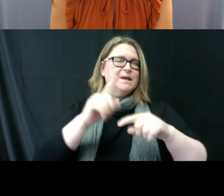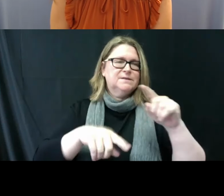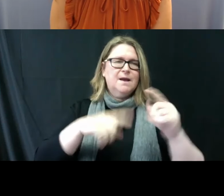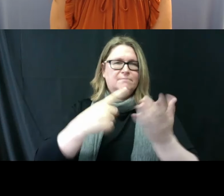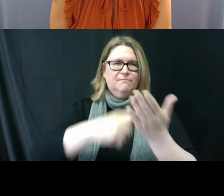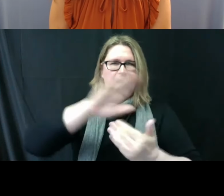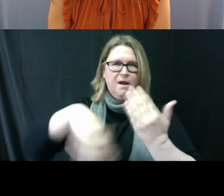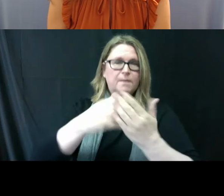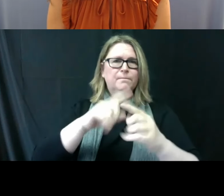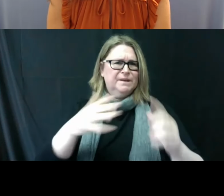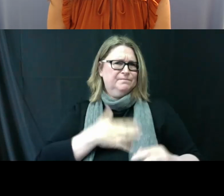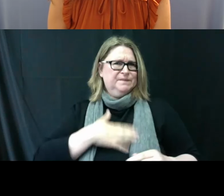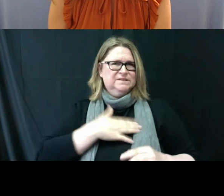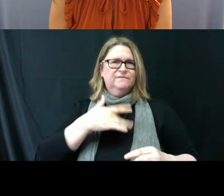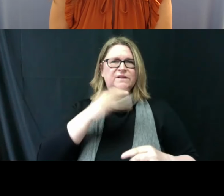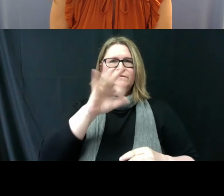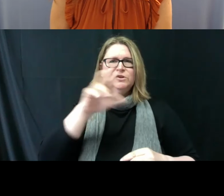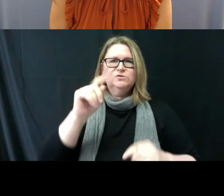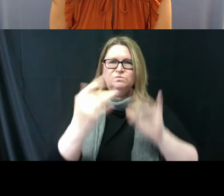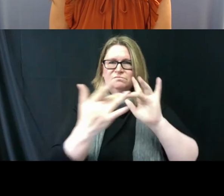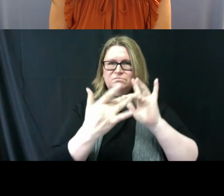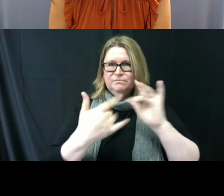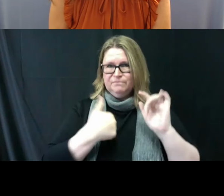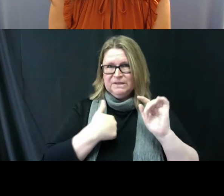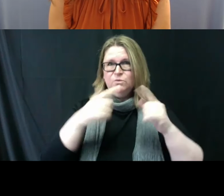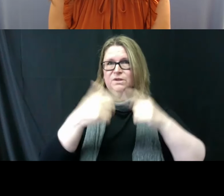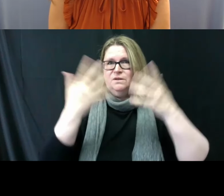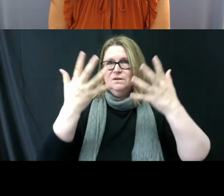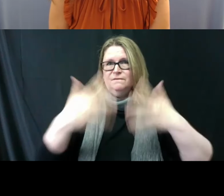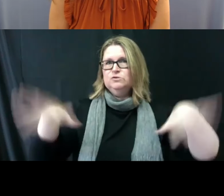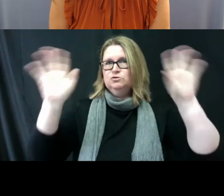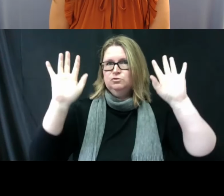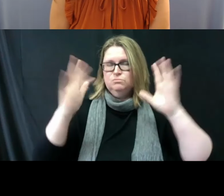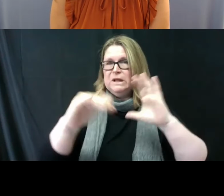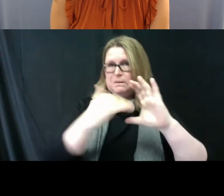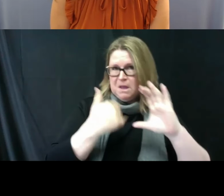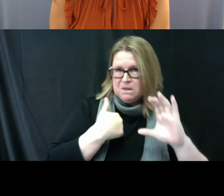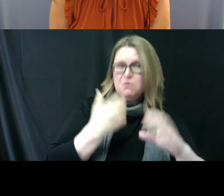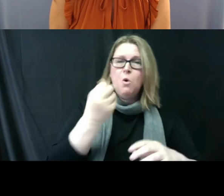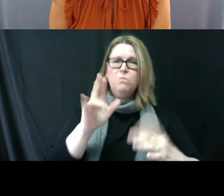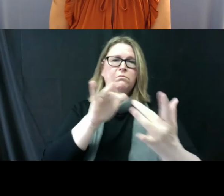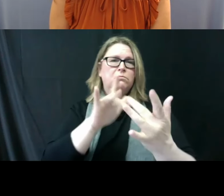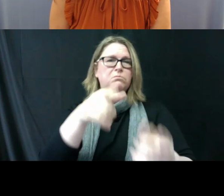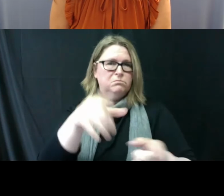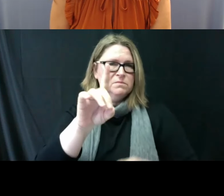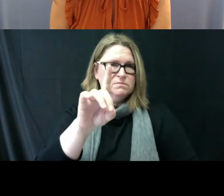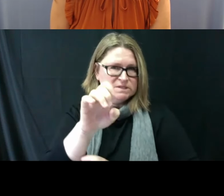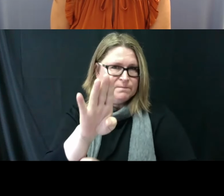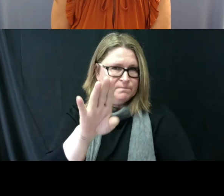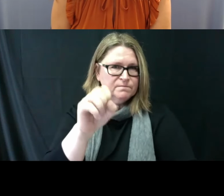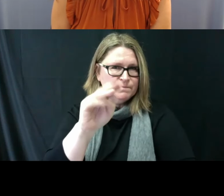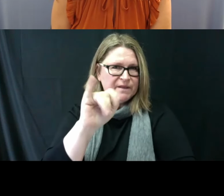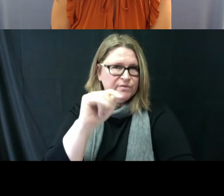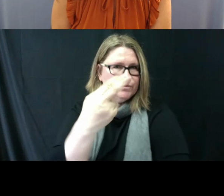for learning, lots of opportunities depending on where you are at. So feel free to contact me. And at the end,